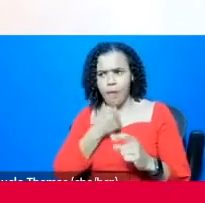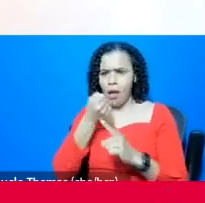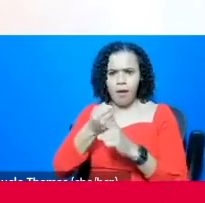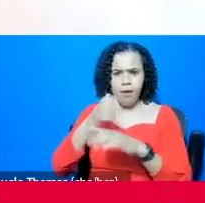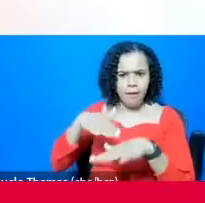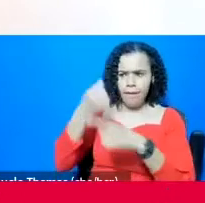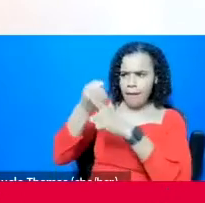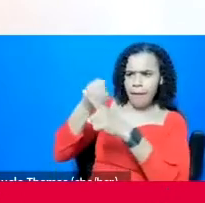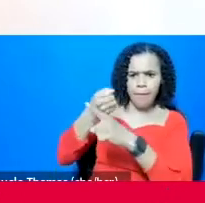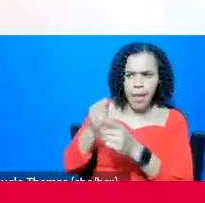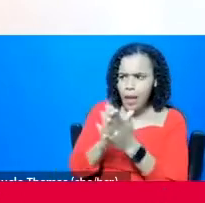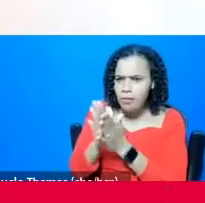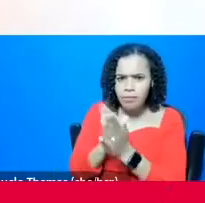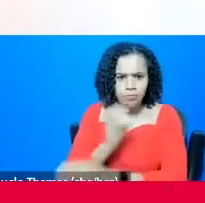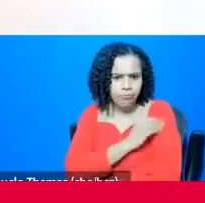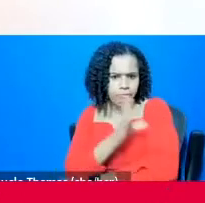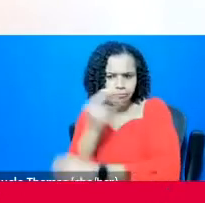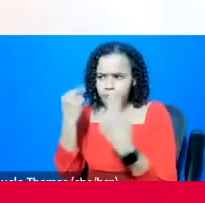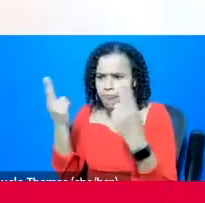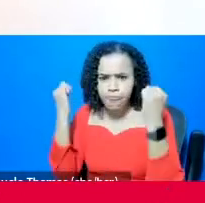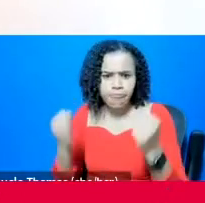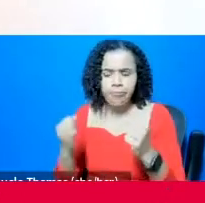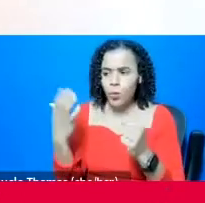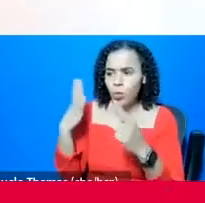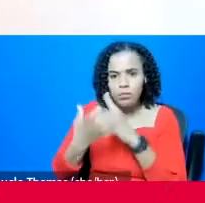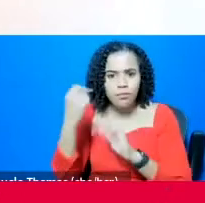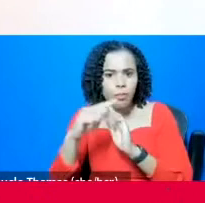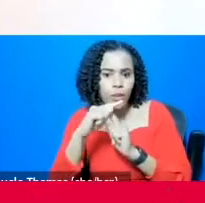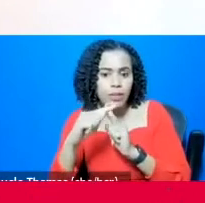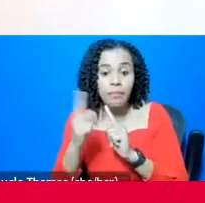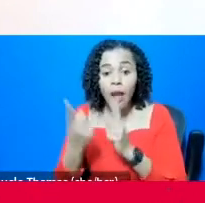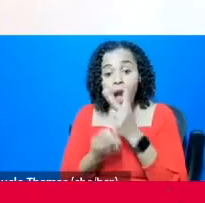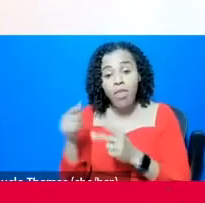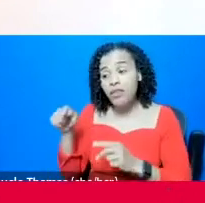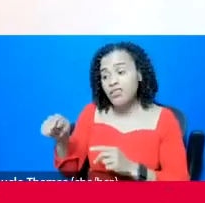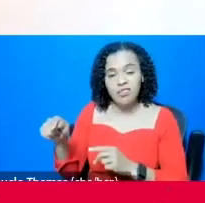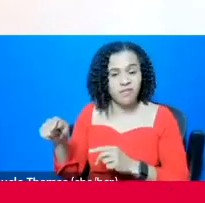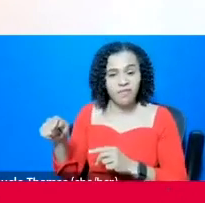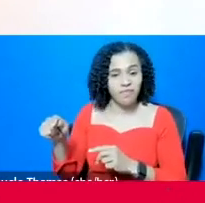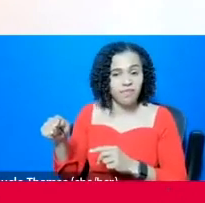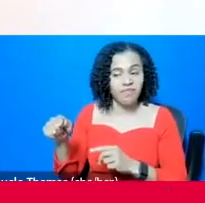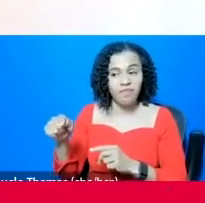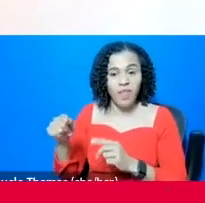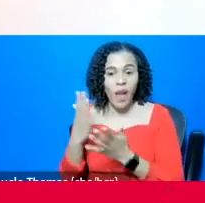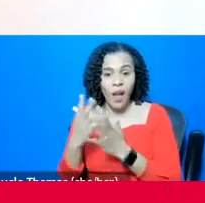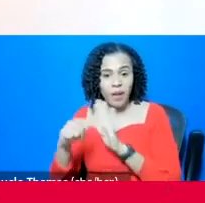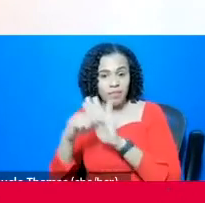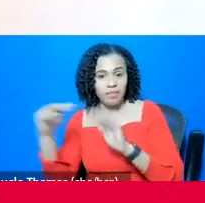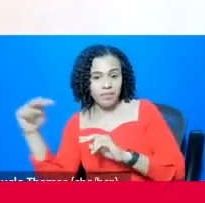we're using this power for good, but some people don't. And so I think it's the question of recognizing that, at least that,